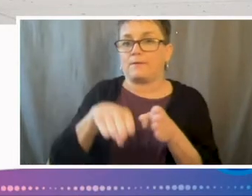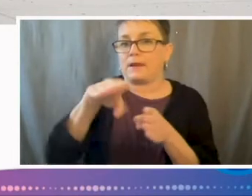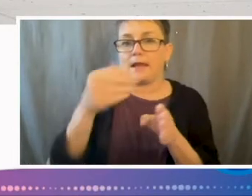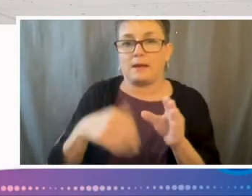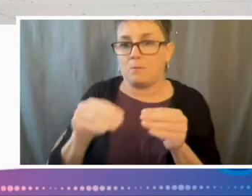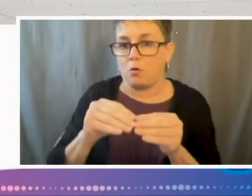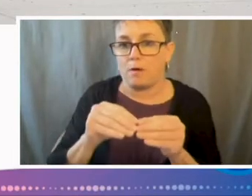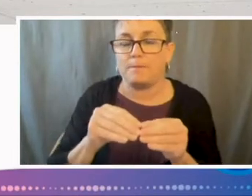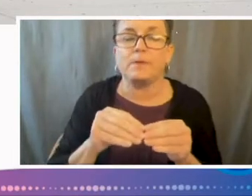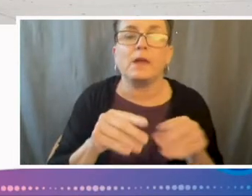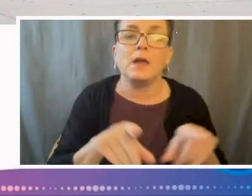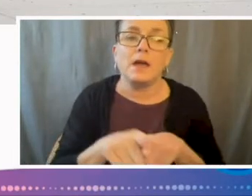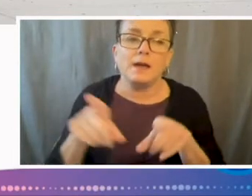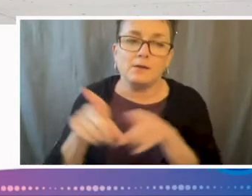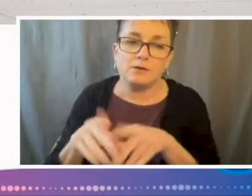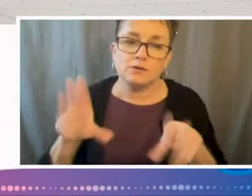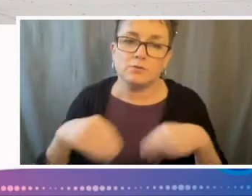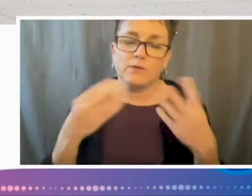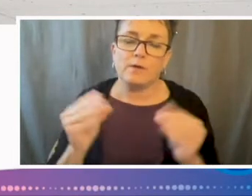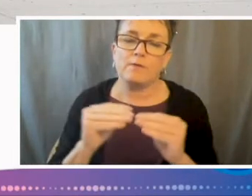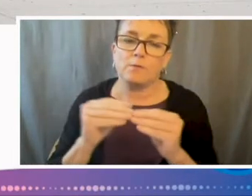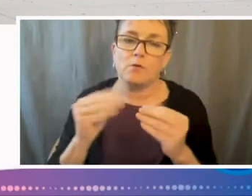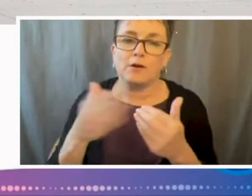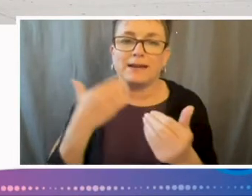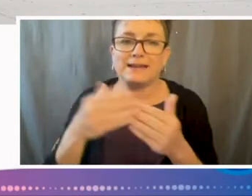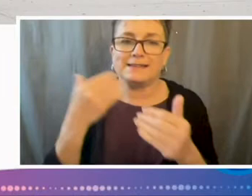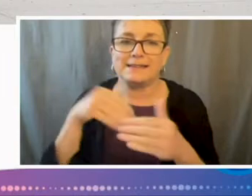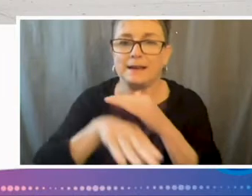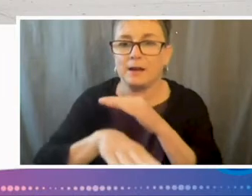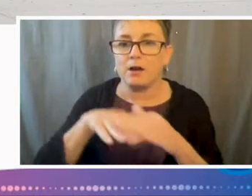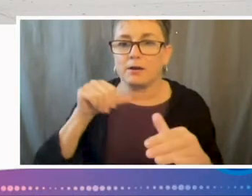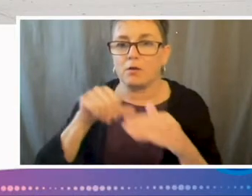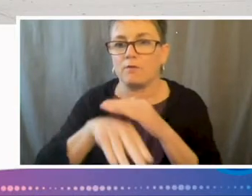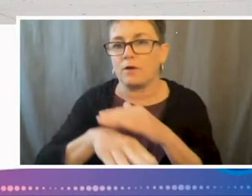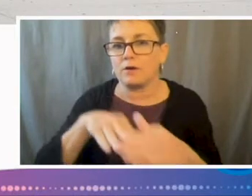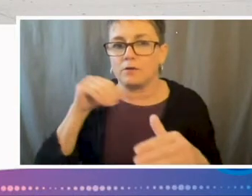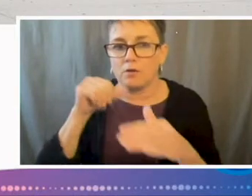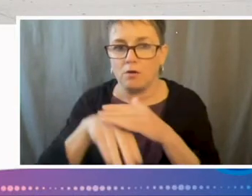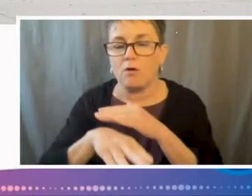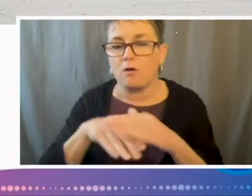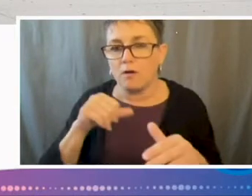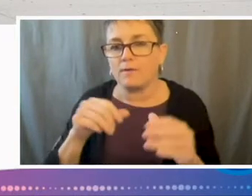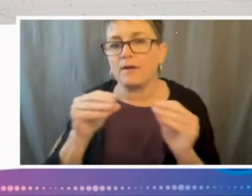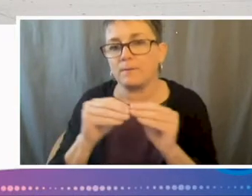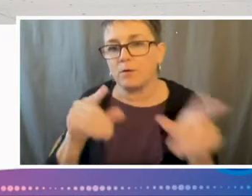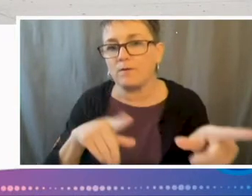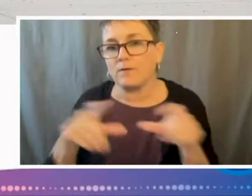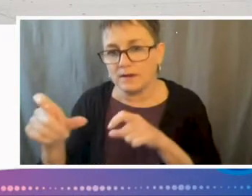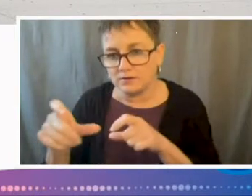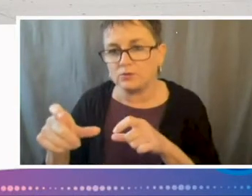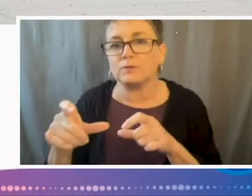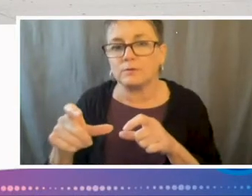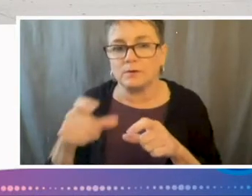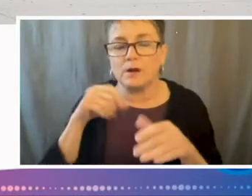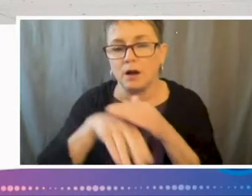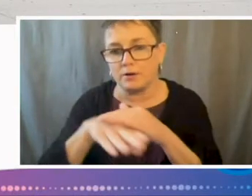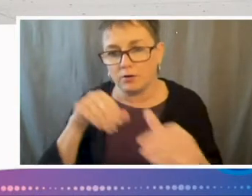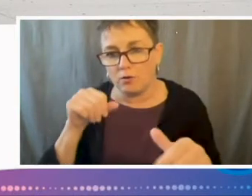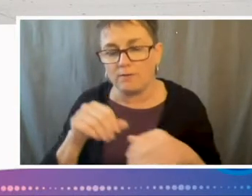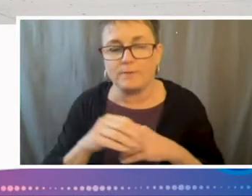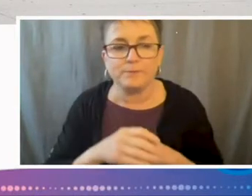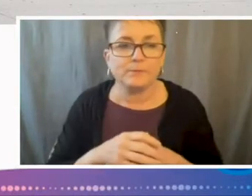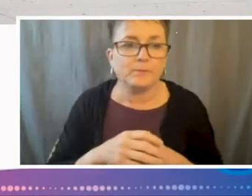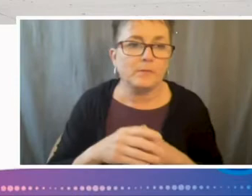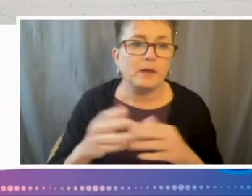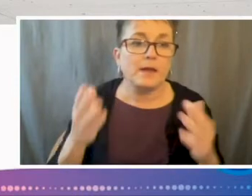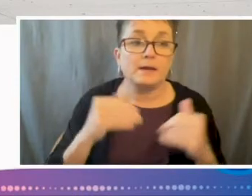and they provide for easier boarding and alighting and faster onboarding and securement for mobility devices. Regarding cruiser